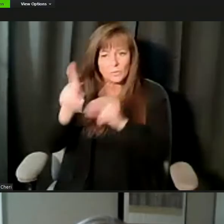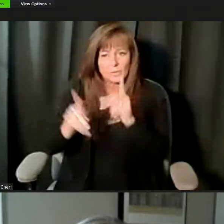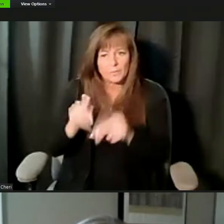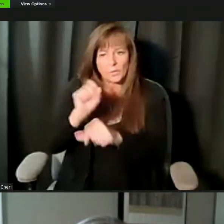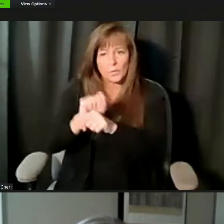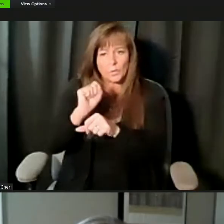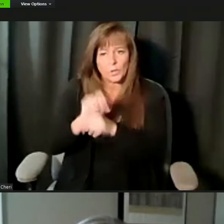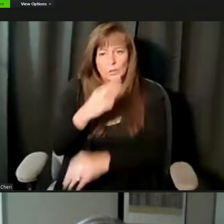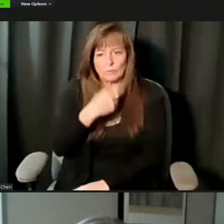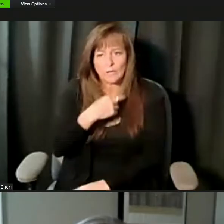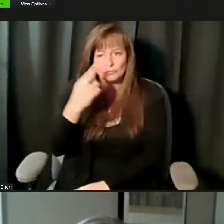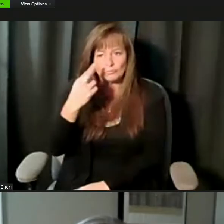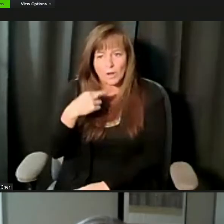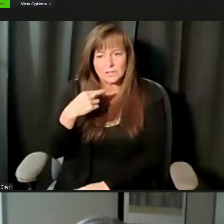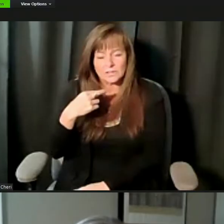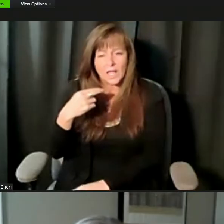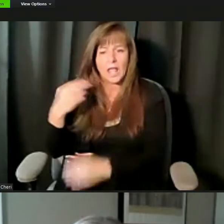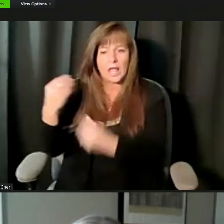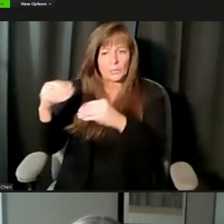retail business?